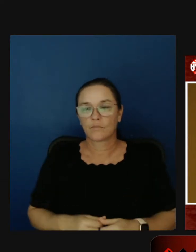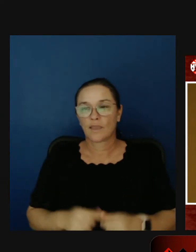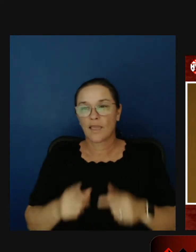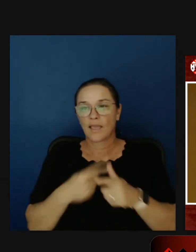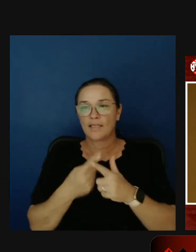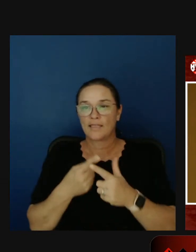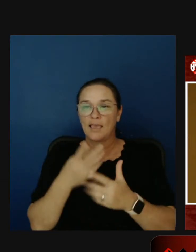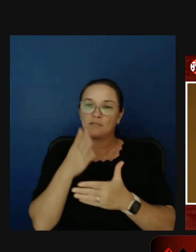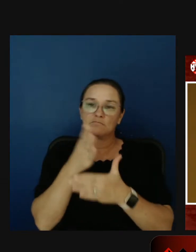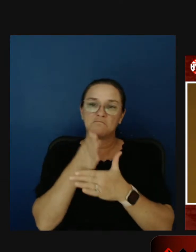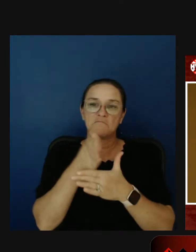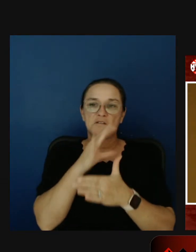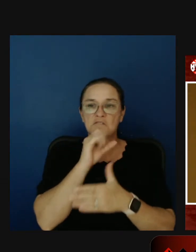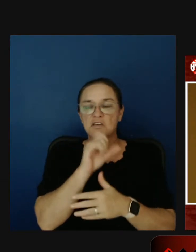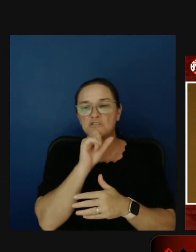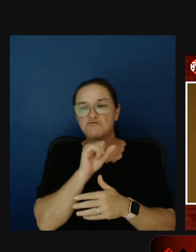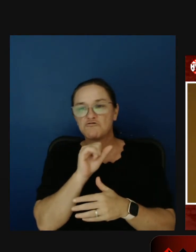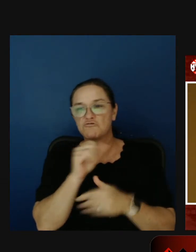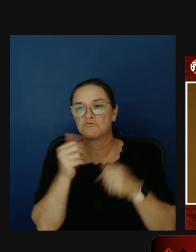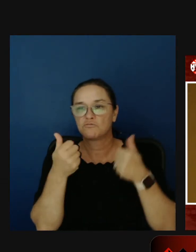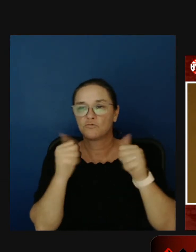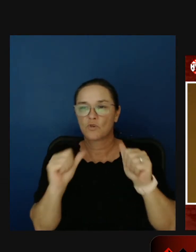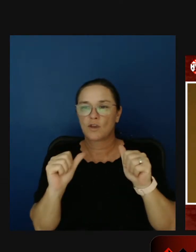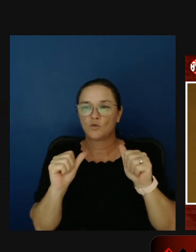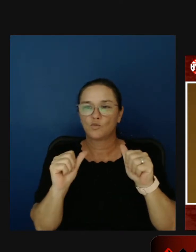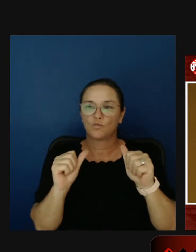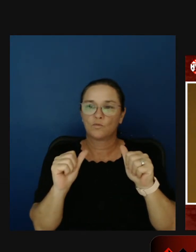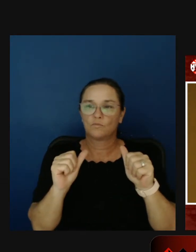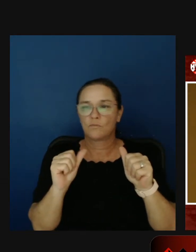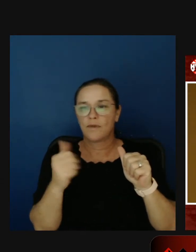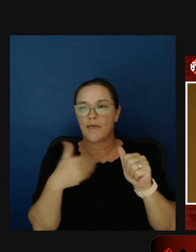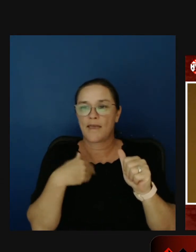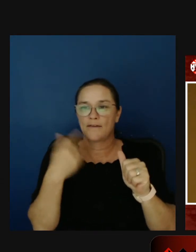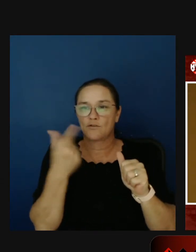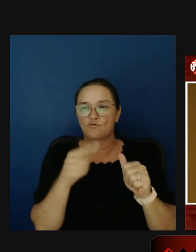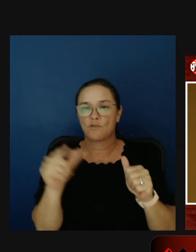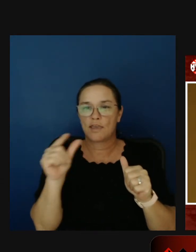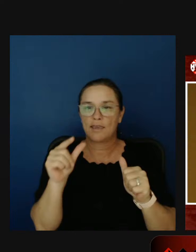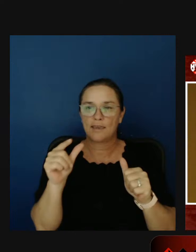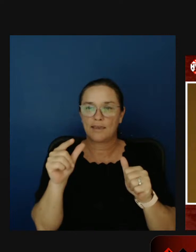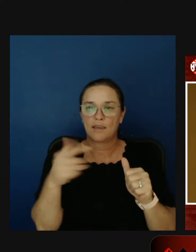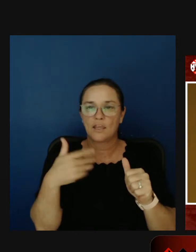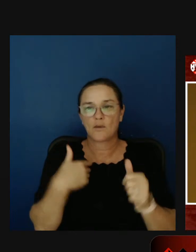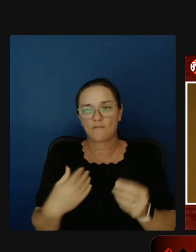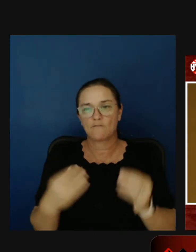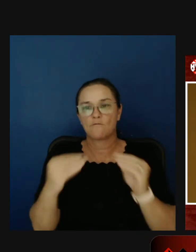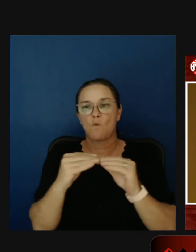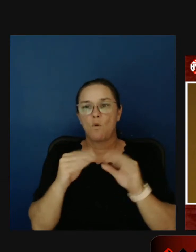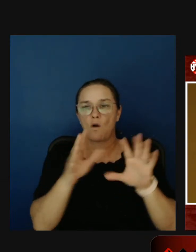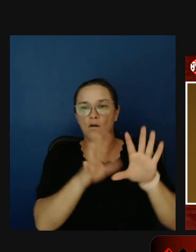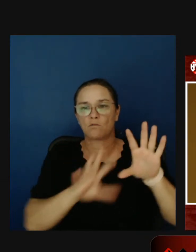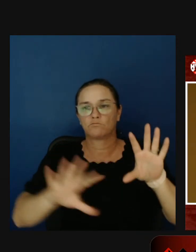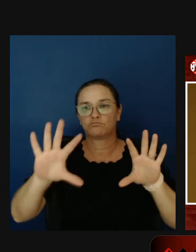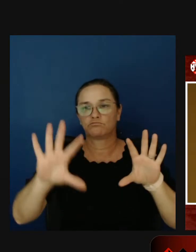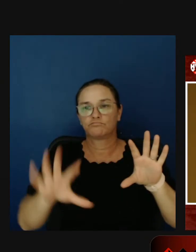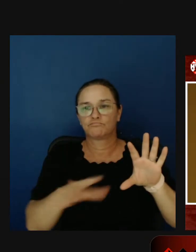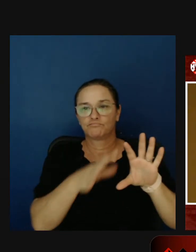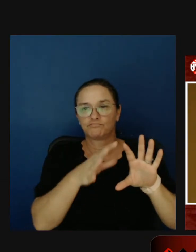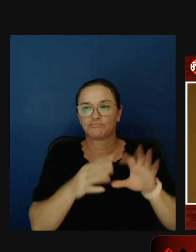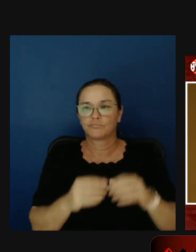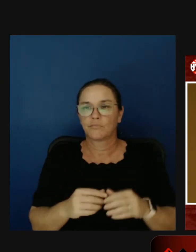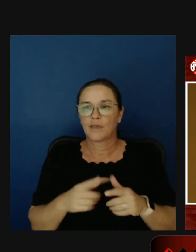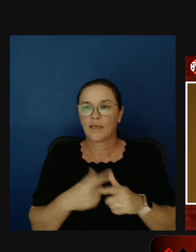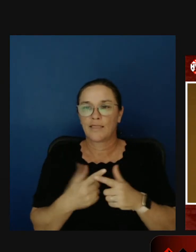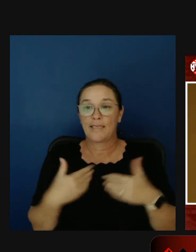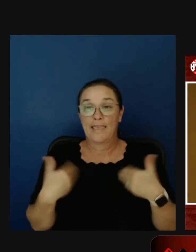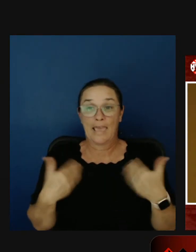middle ages, you try and, I've got in green here, and you get a lot more of those that are exposed. But our young